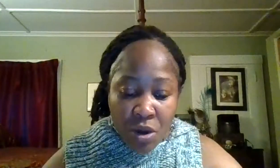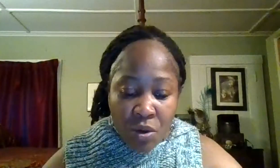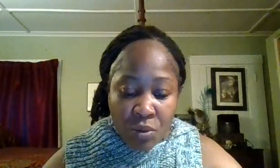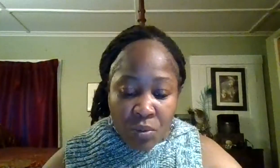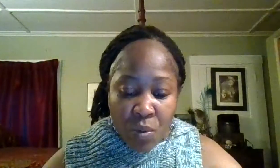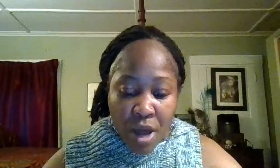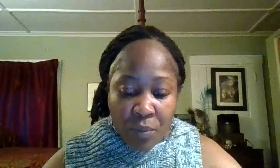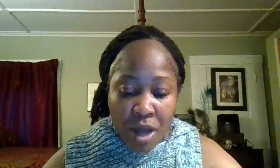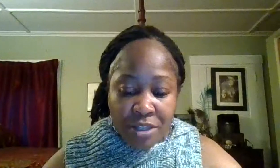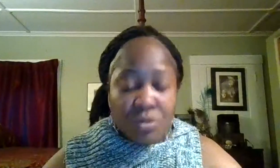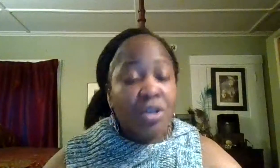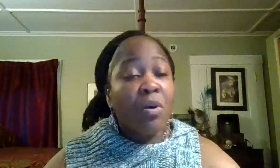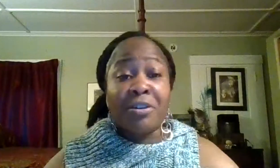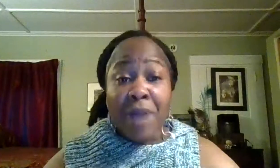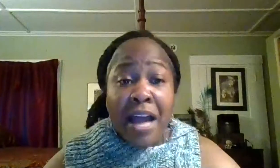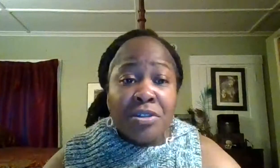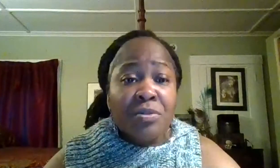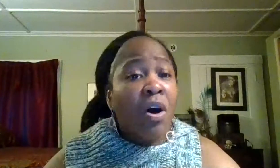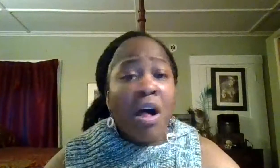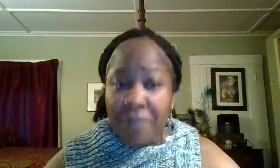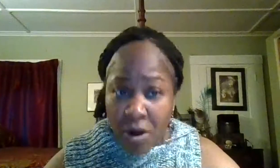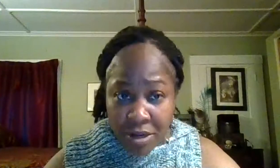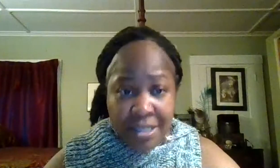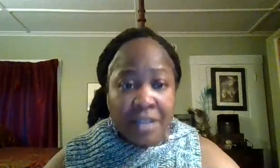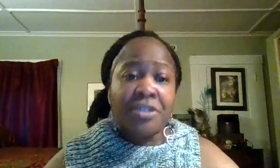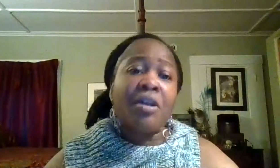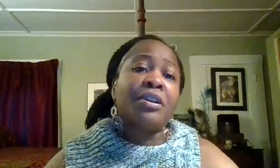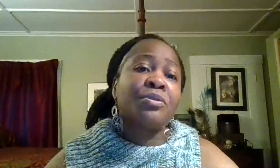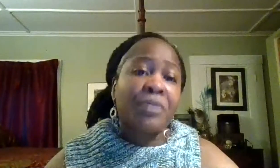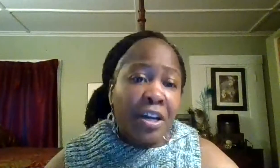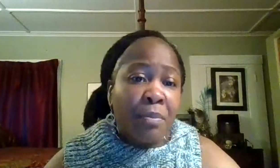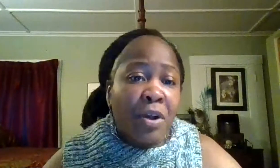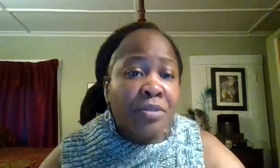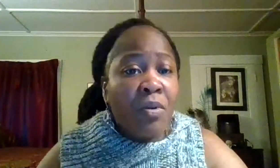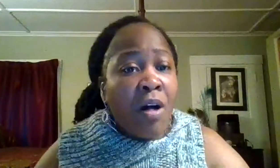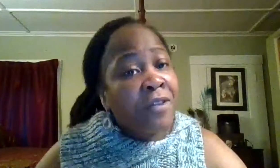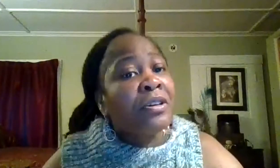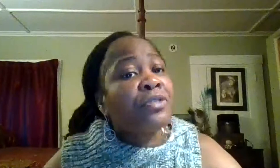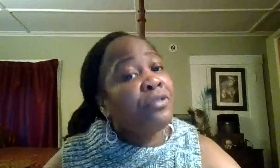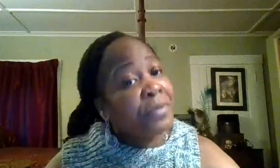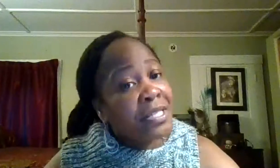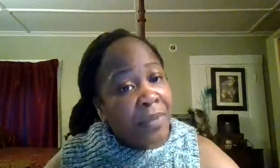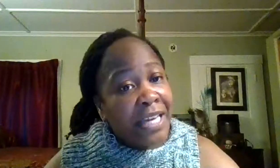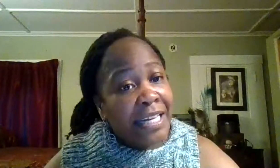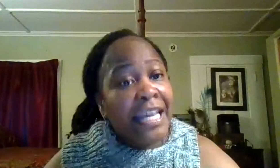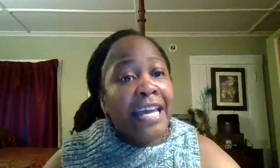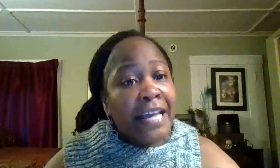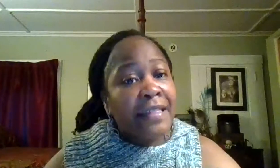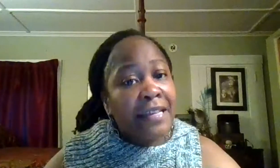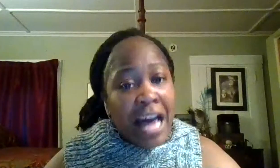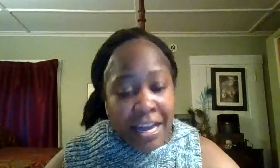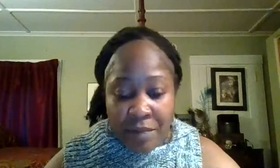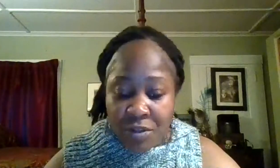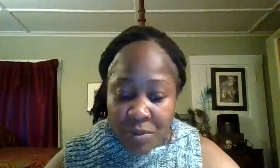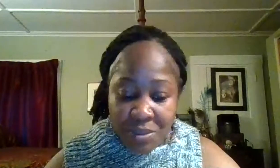So I want to show our gratitude to all of the artists, not just the artists who are here, but also all of the artists who have participated in